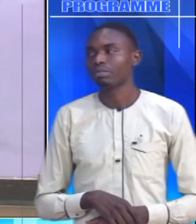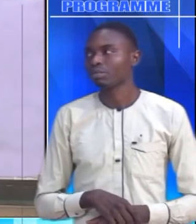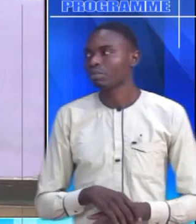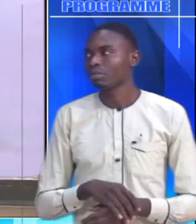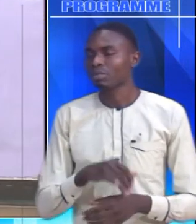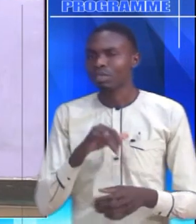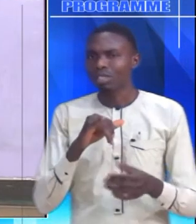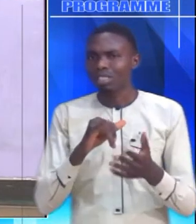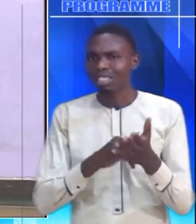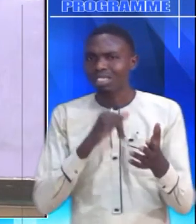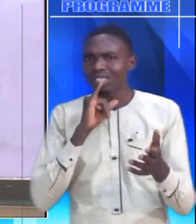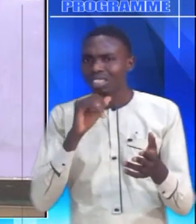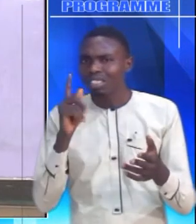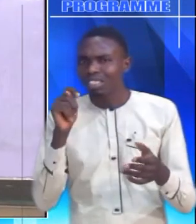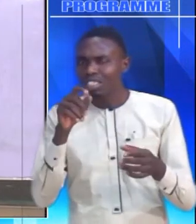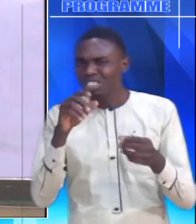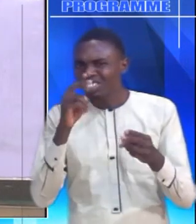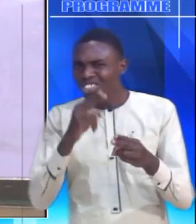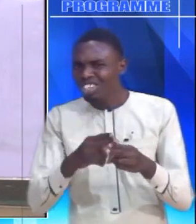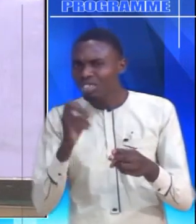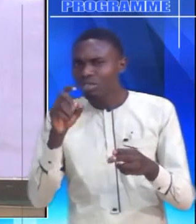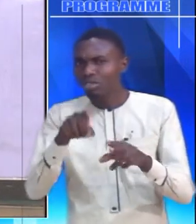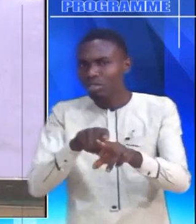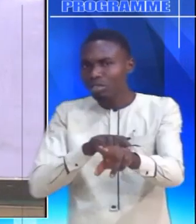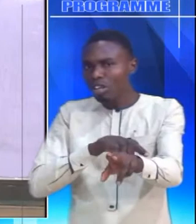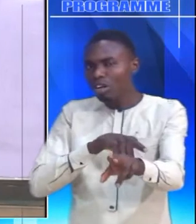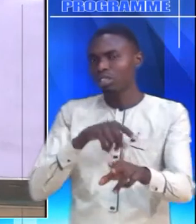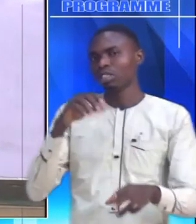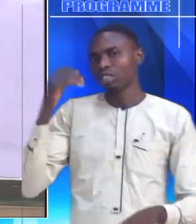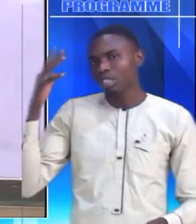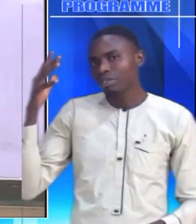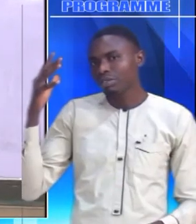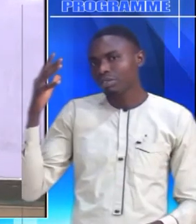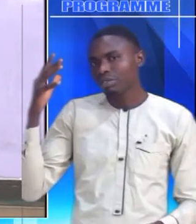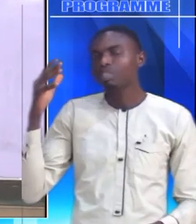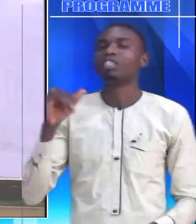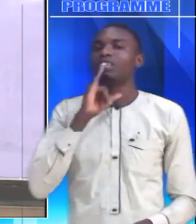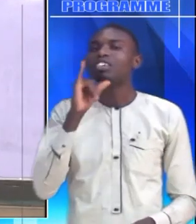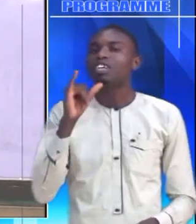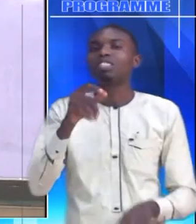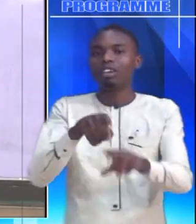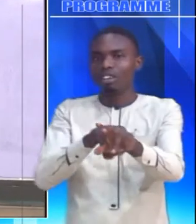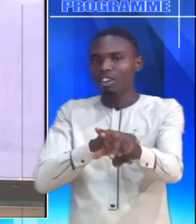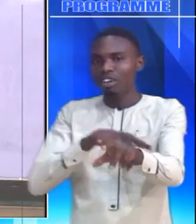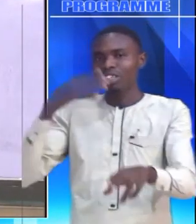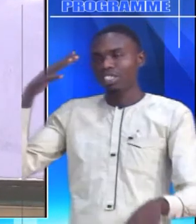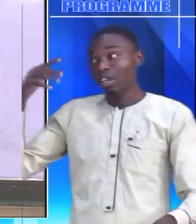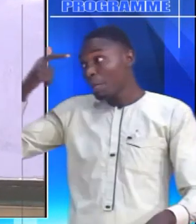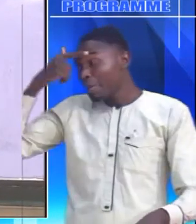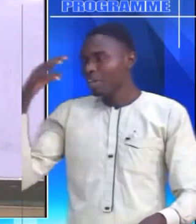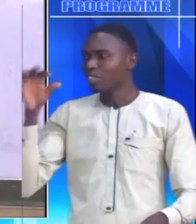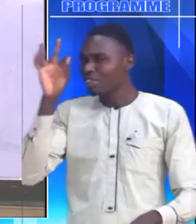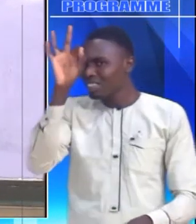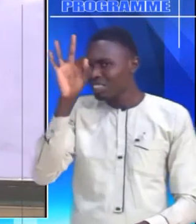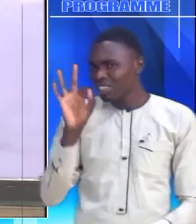sound or a long sound? Yes, it's a long sound because it has these two dots. These two dots indicating what? a long sound. So